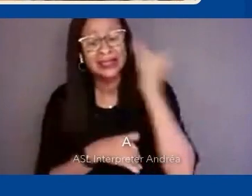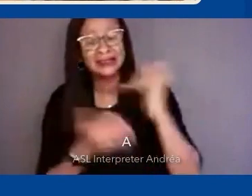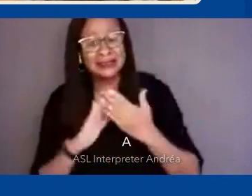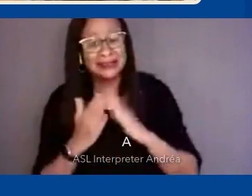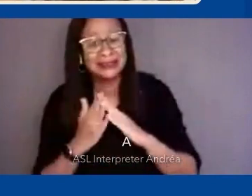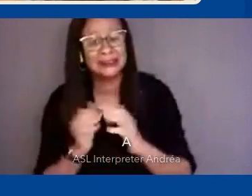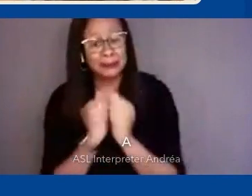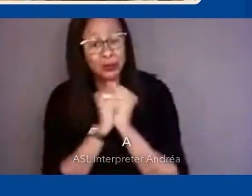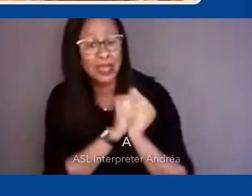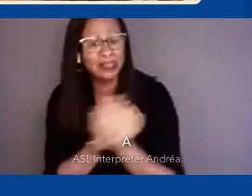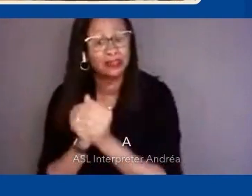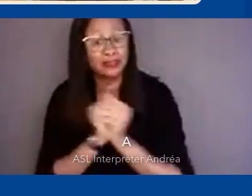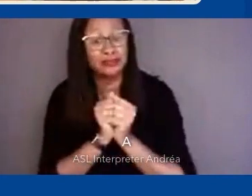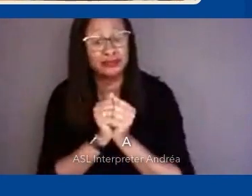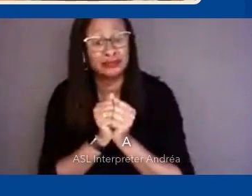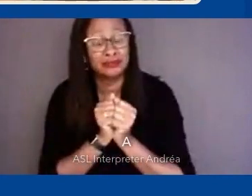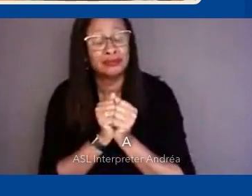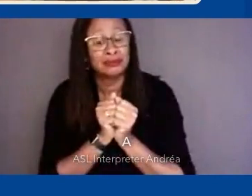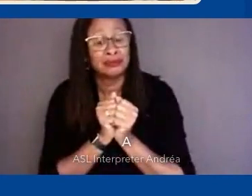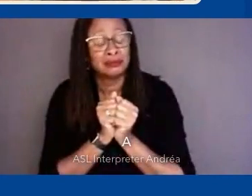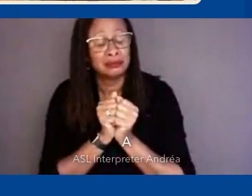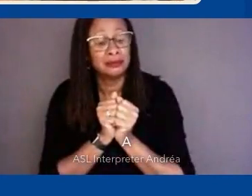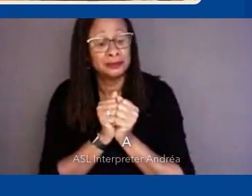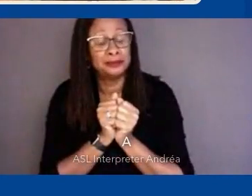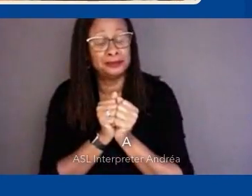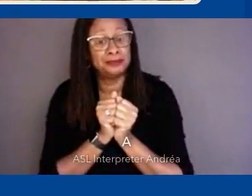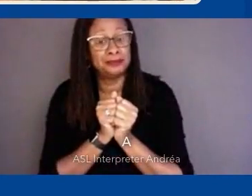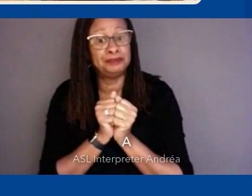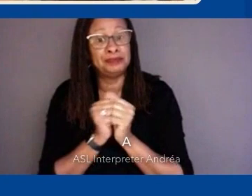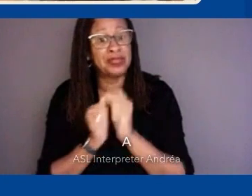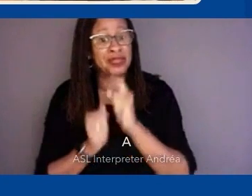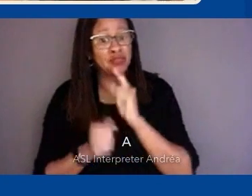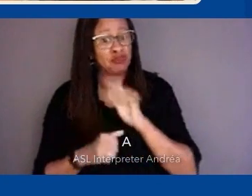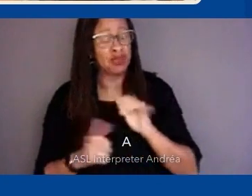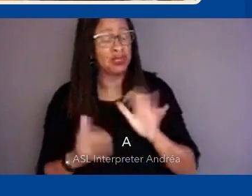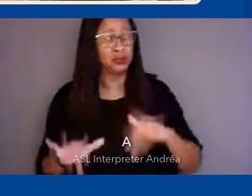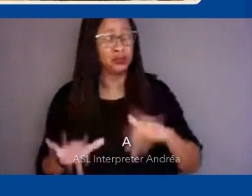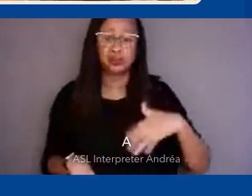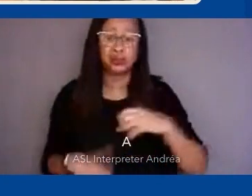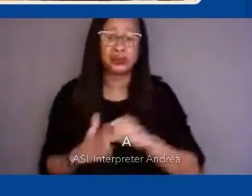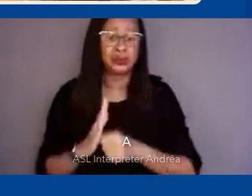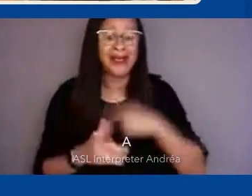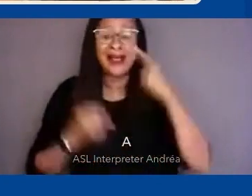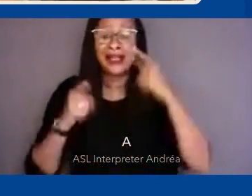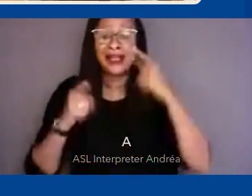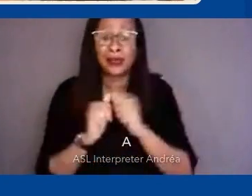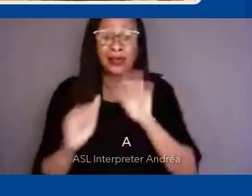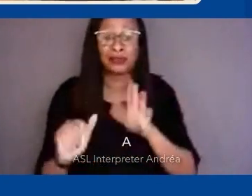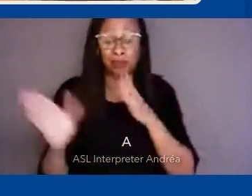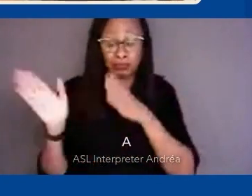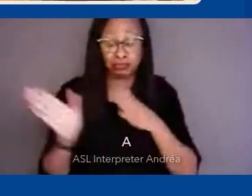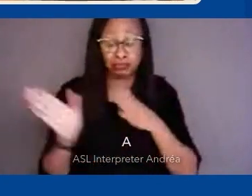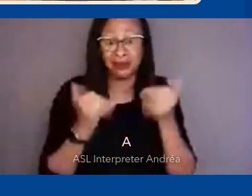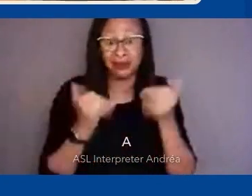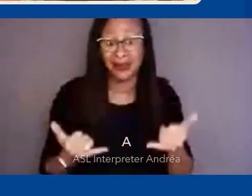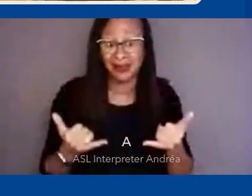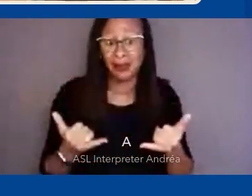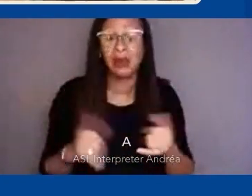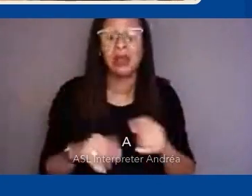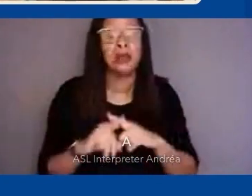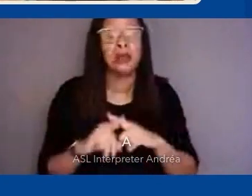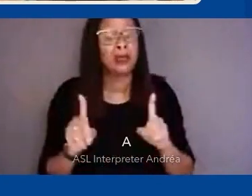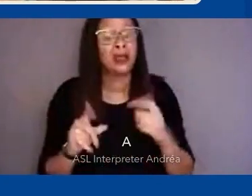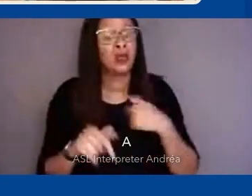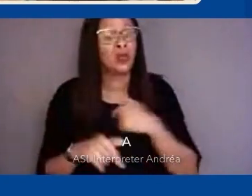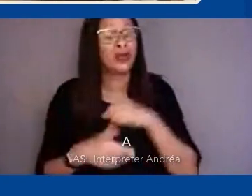solidarity, you know, which was really impressive, where it's like, I may not agree with your tactic right now, but we're in